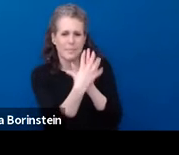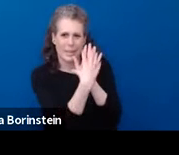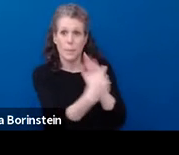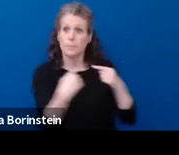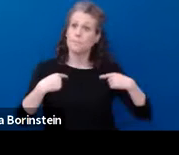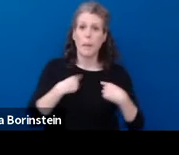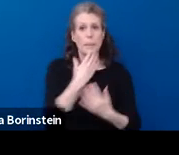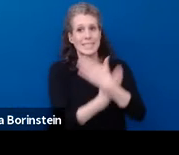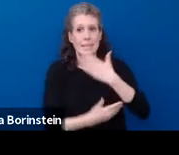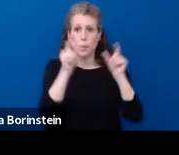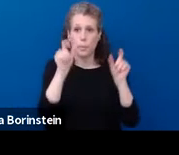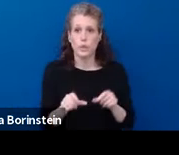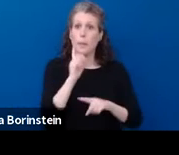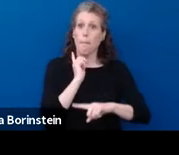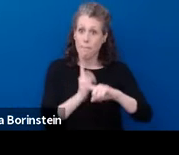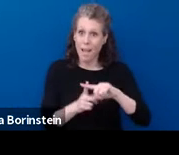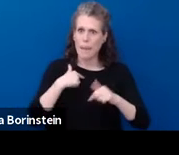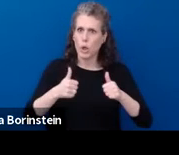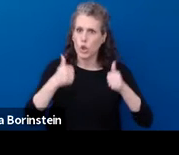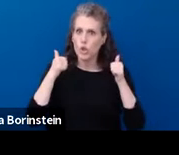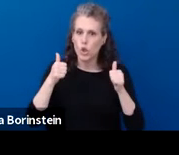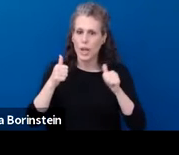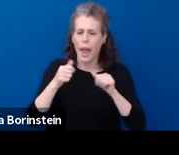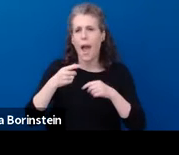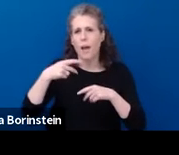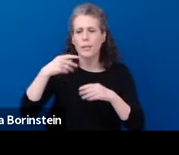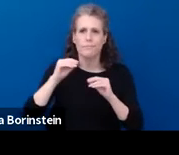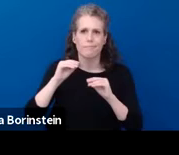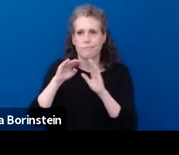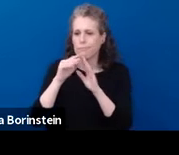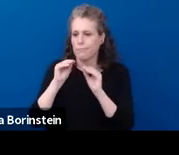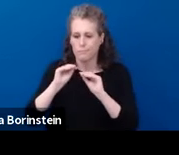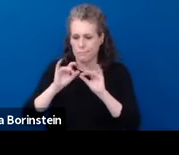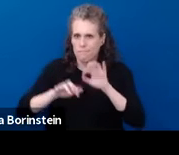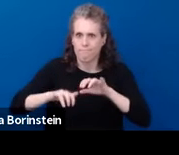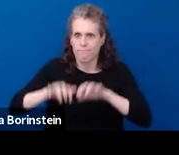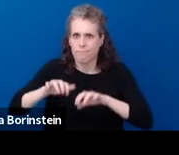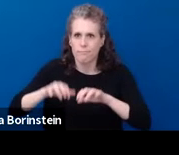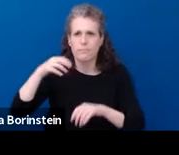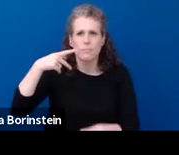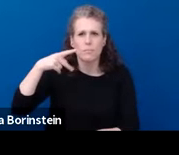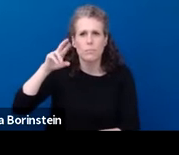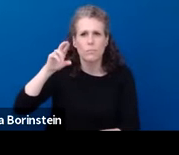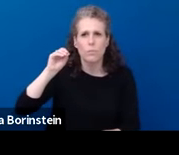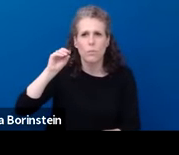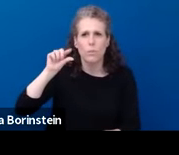at programming, or I am very good at